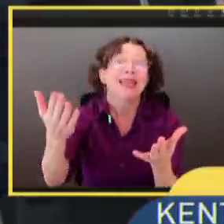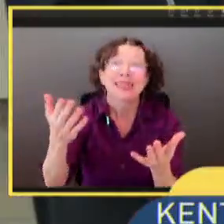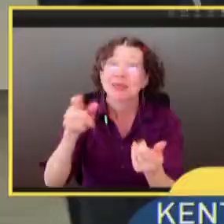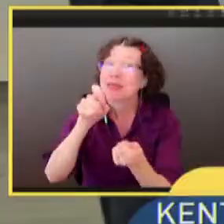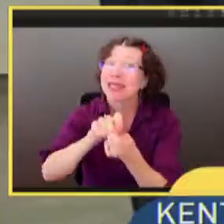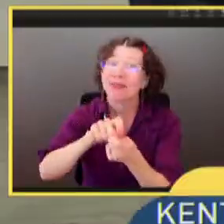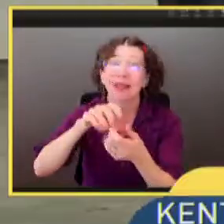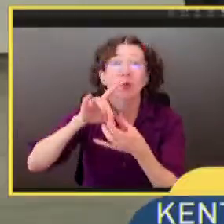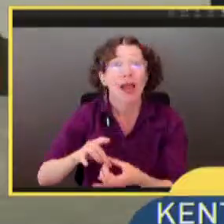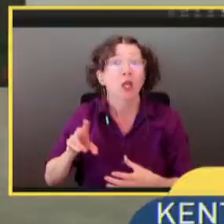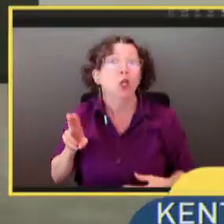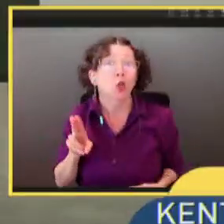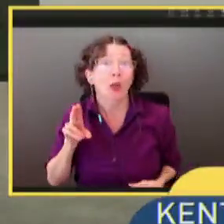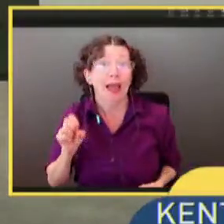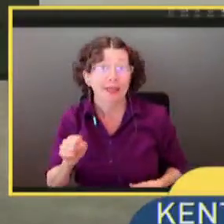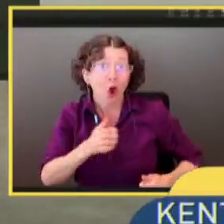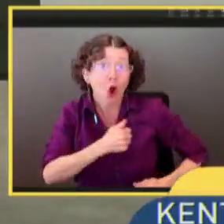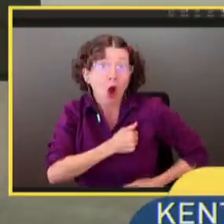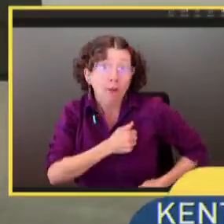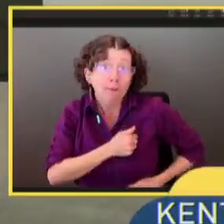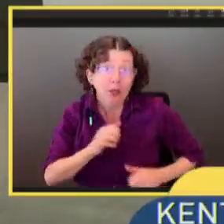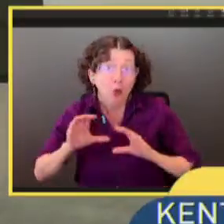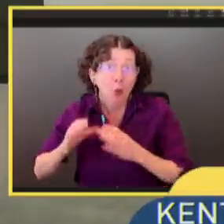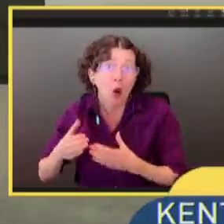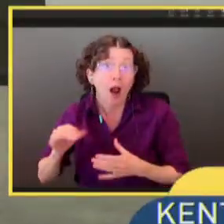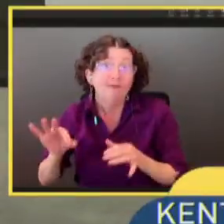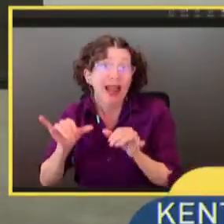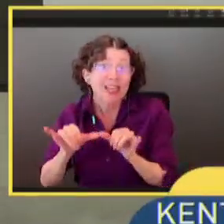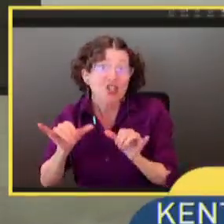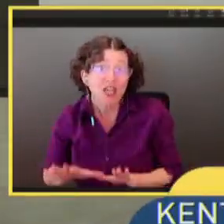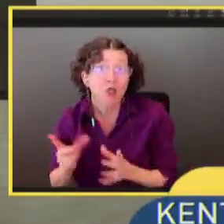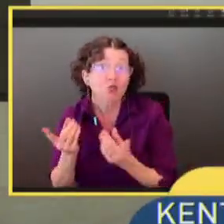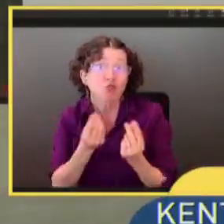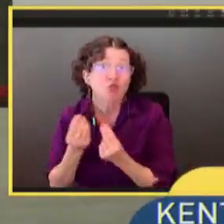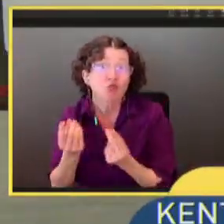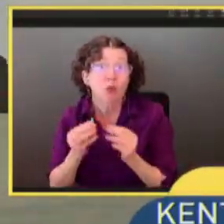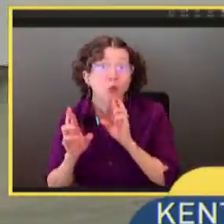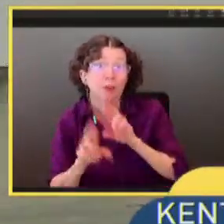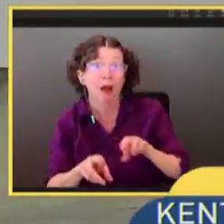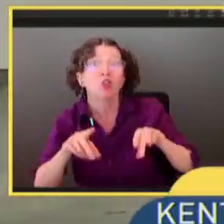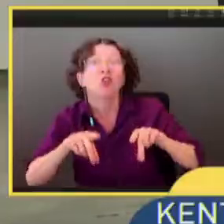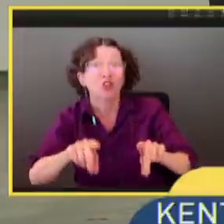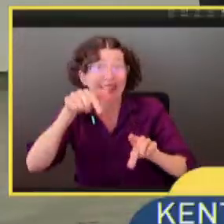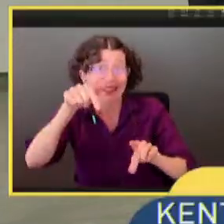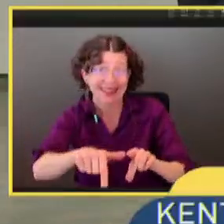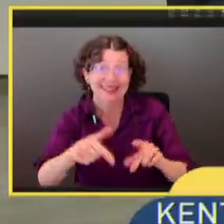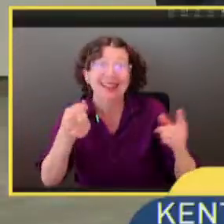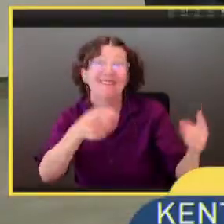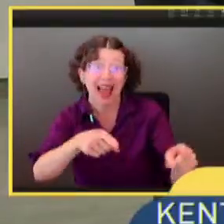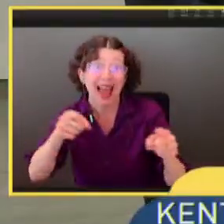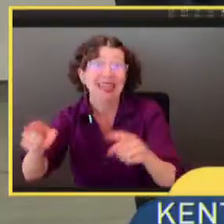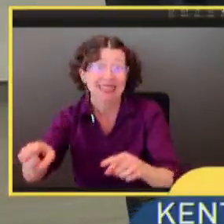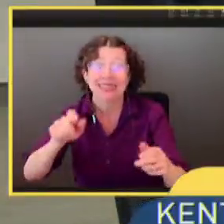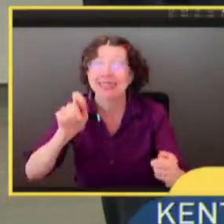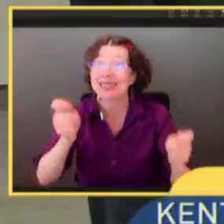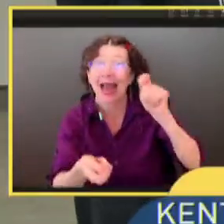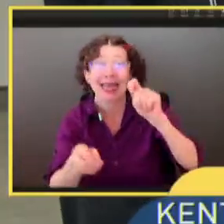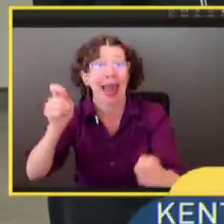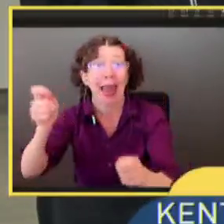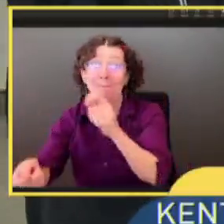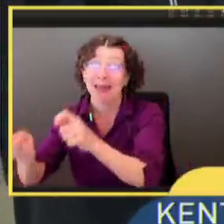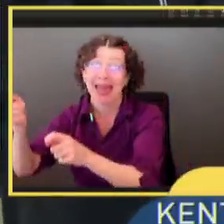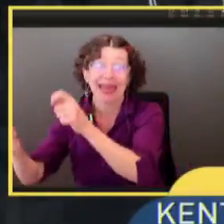Governor Ferguson, thank you for the invitation to be here today. We appreciate the opportunity to be a part of the conversation and